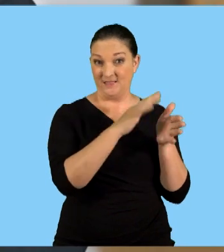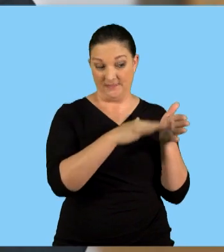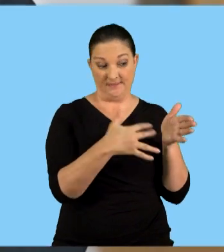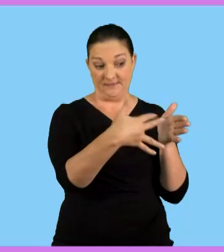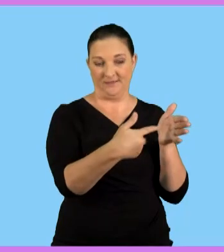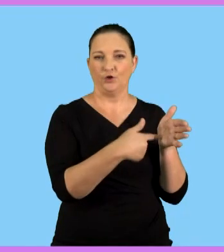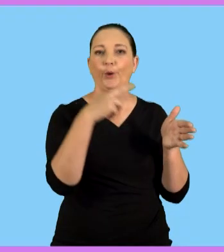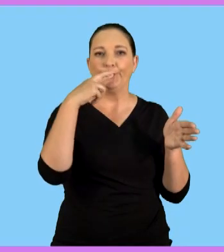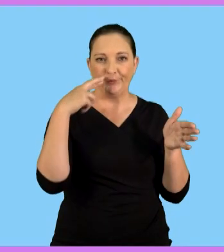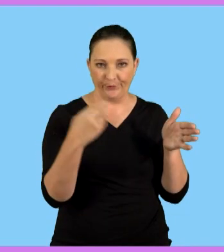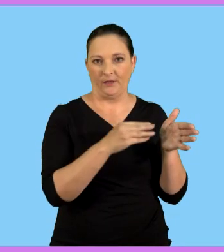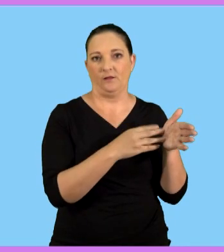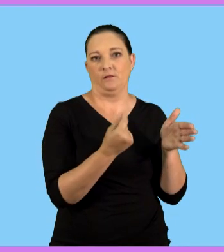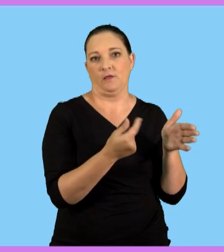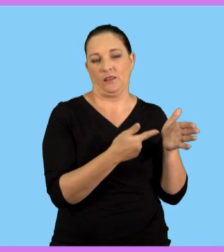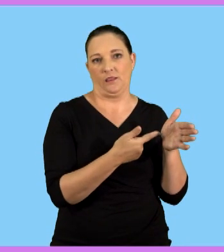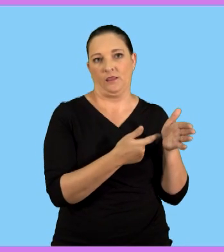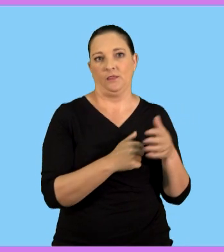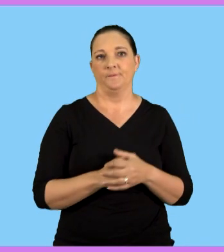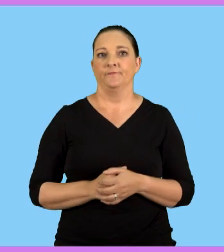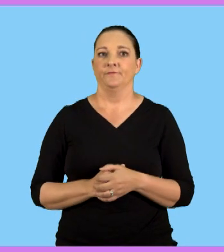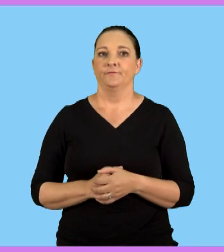case, incomes,